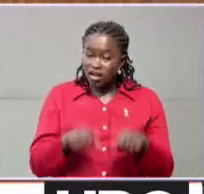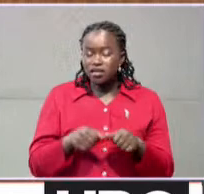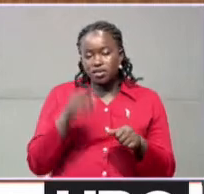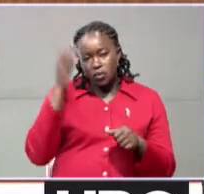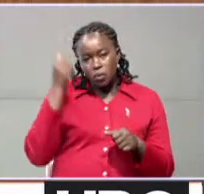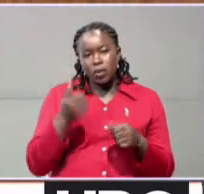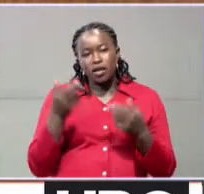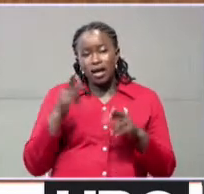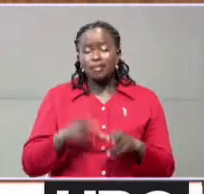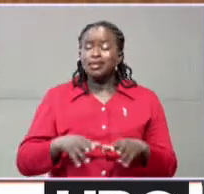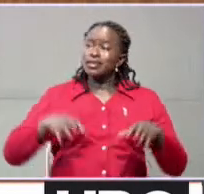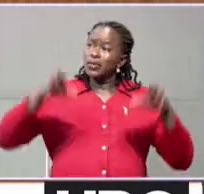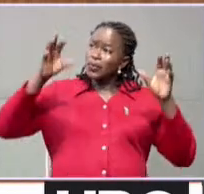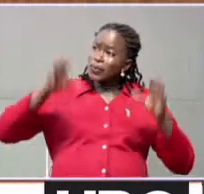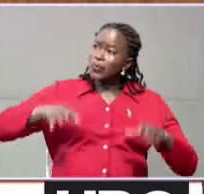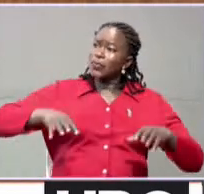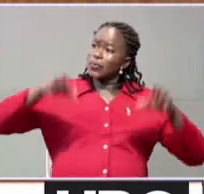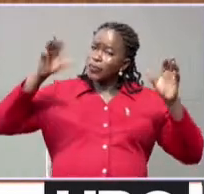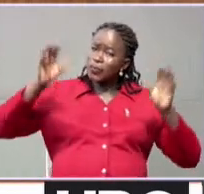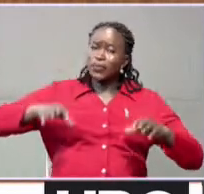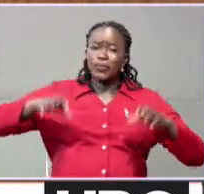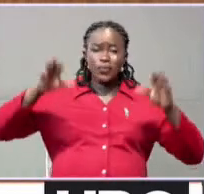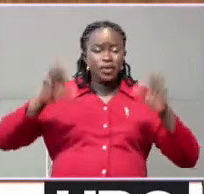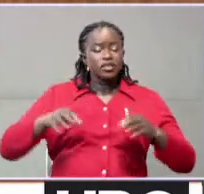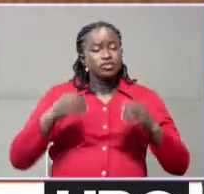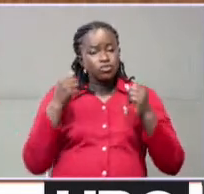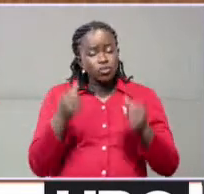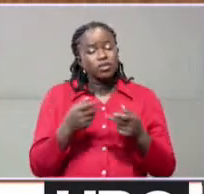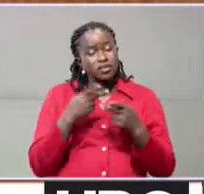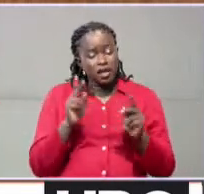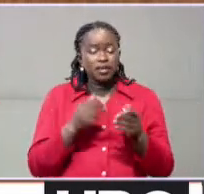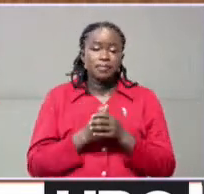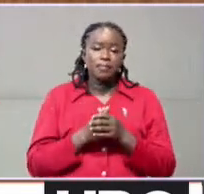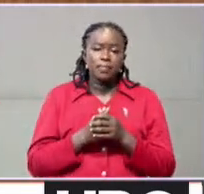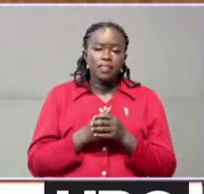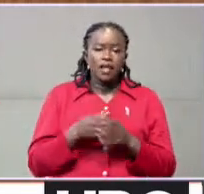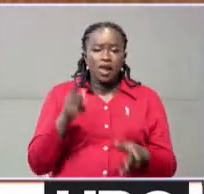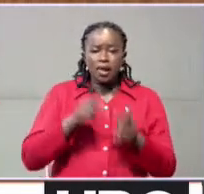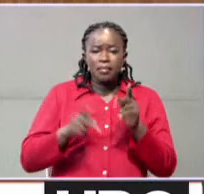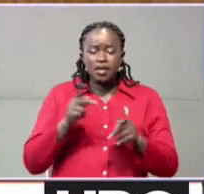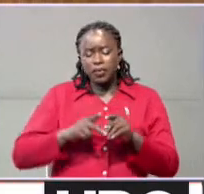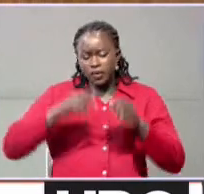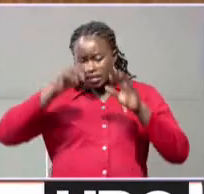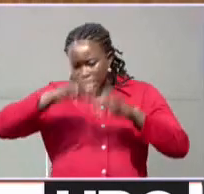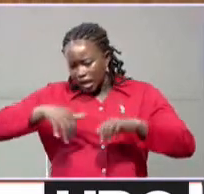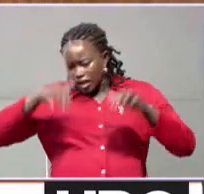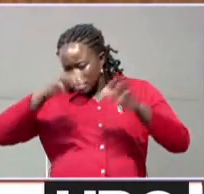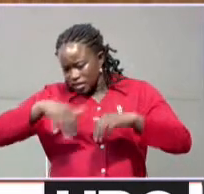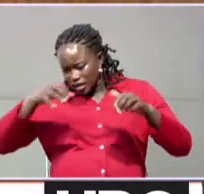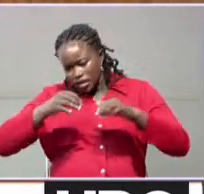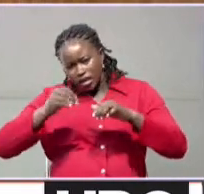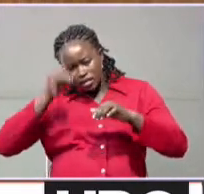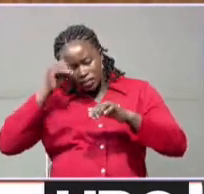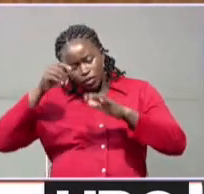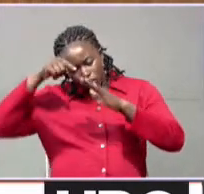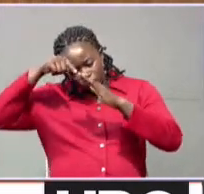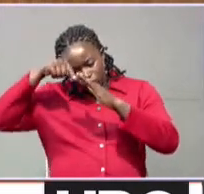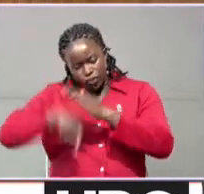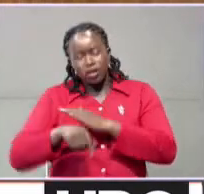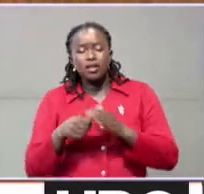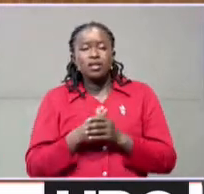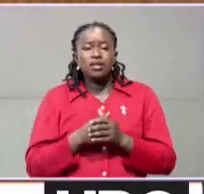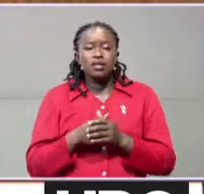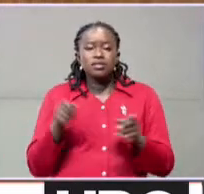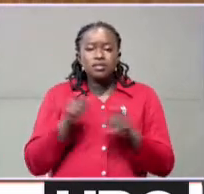heavy rains that have started the miners have dug deep pits where they walk long